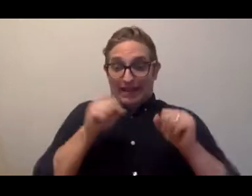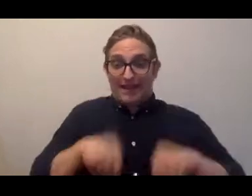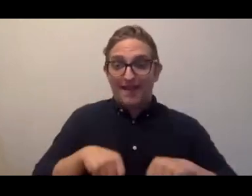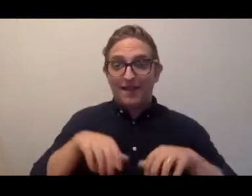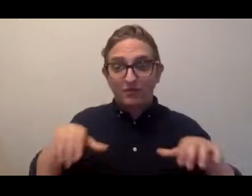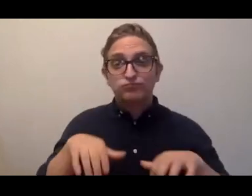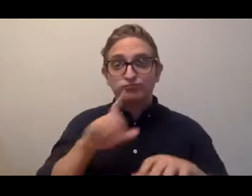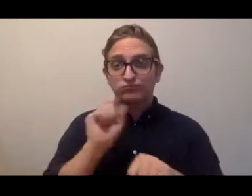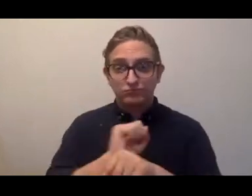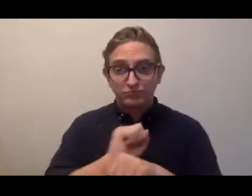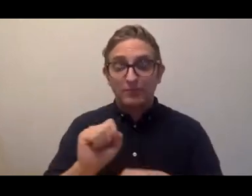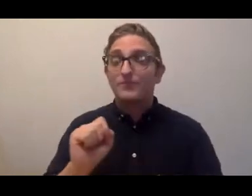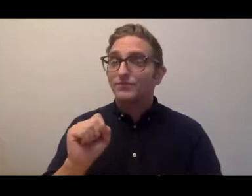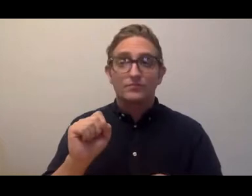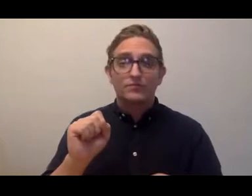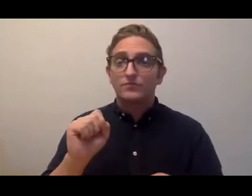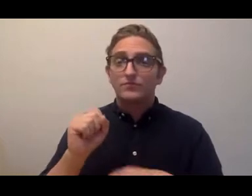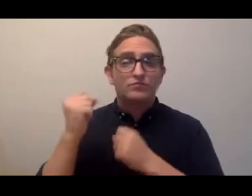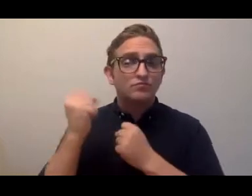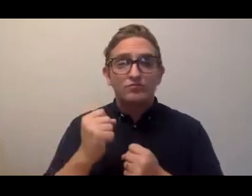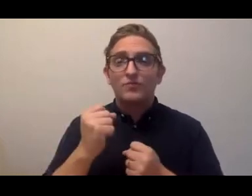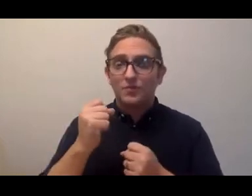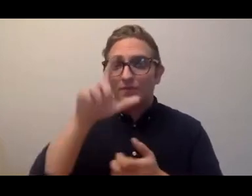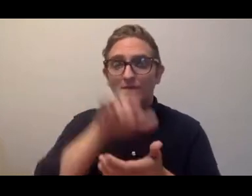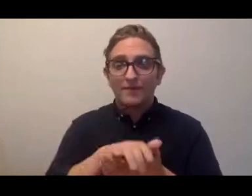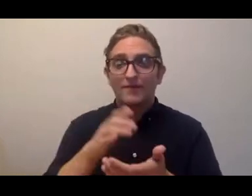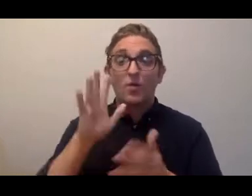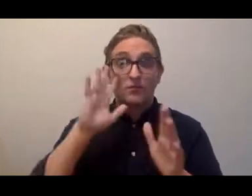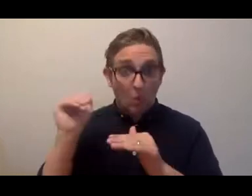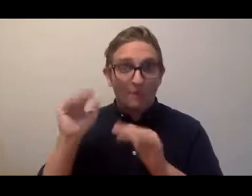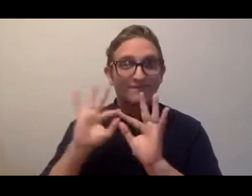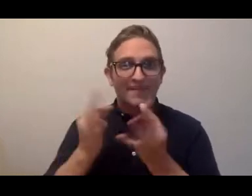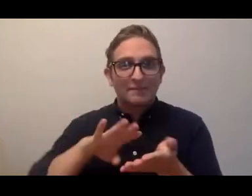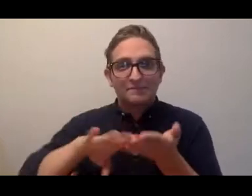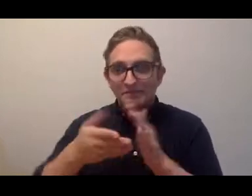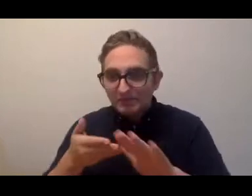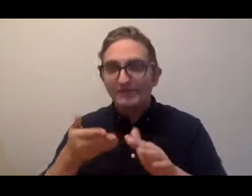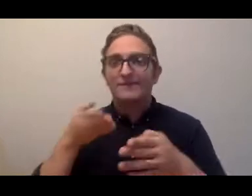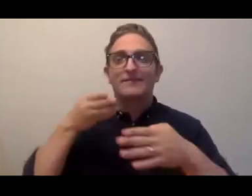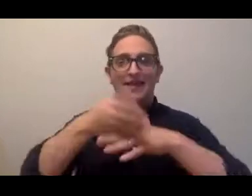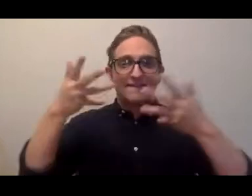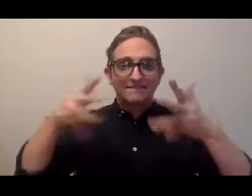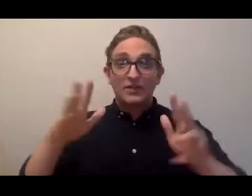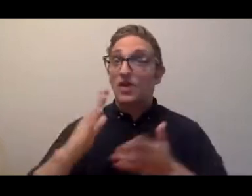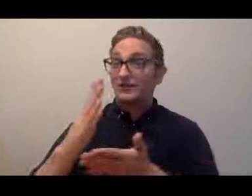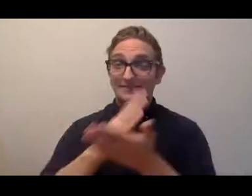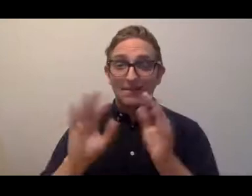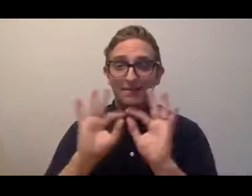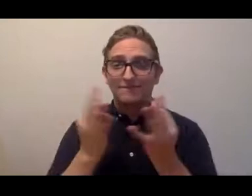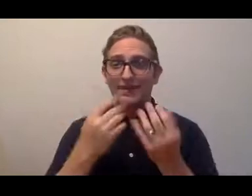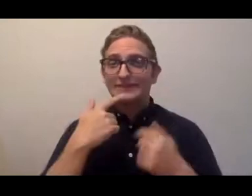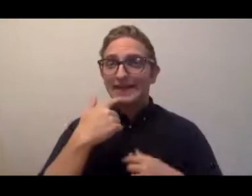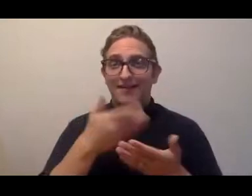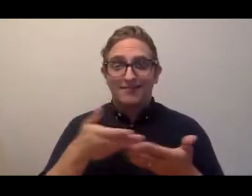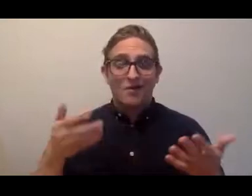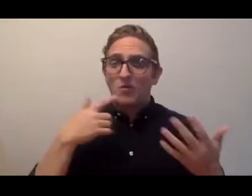I firmly believe there's going to be a lot of hopefully forgiveness after this. Yeah. Because, people have said things that just weren't, that were in the